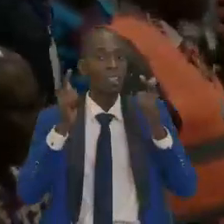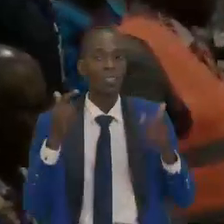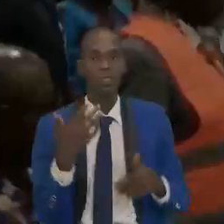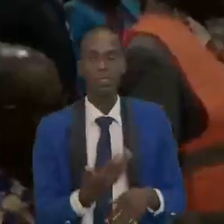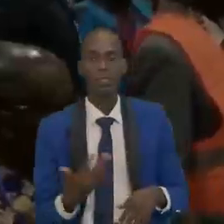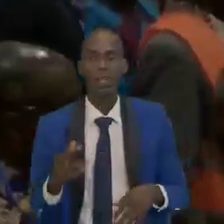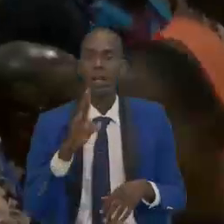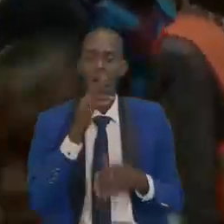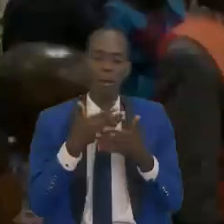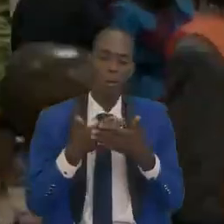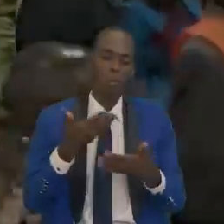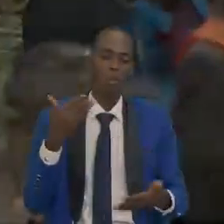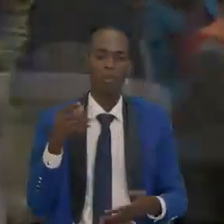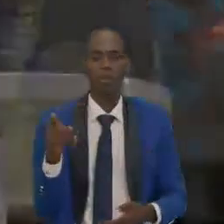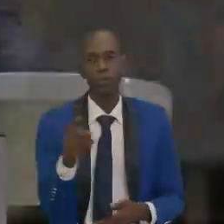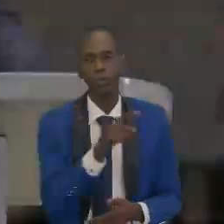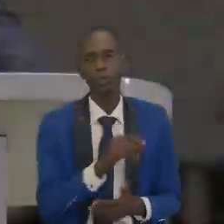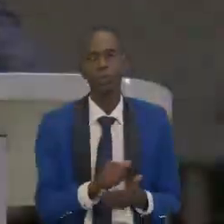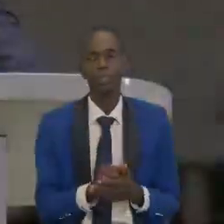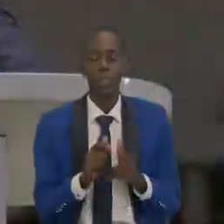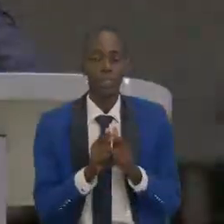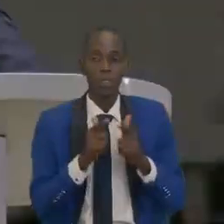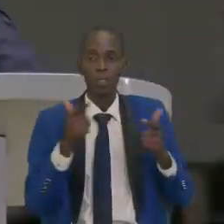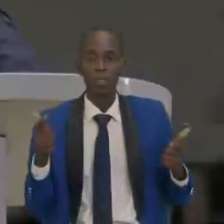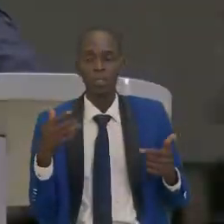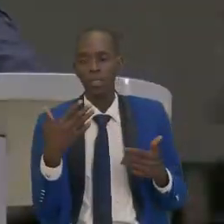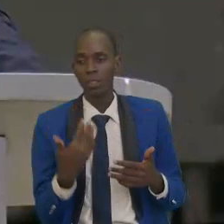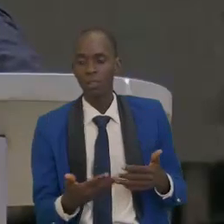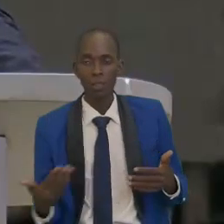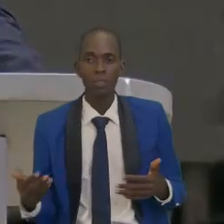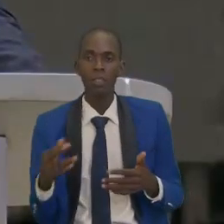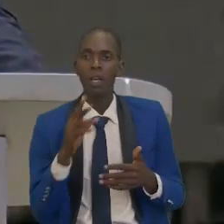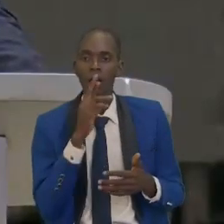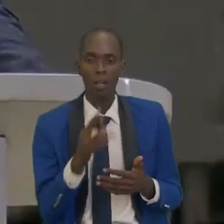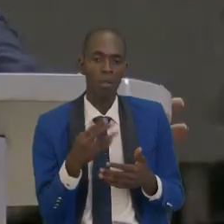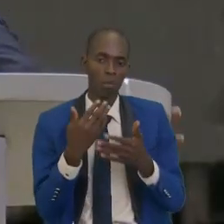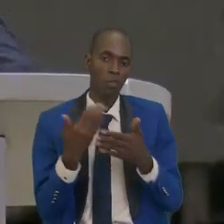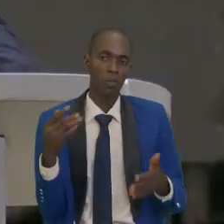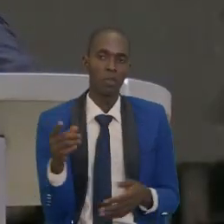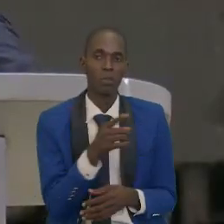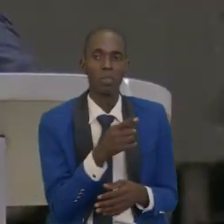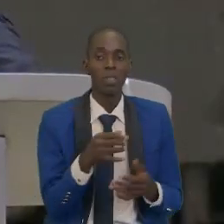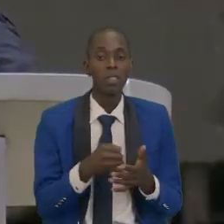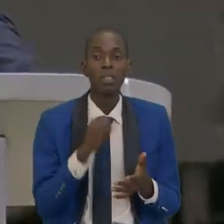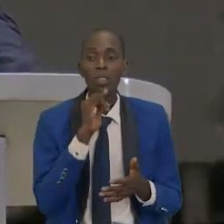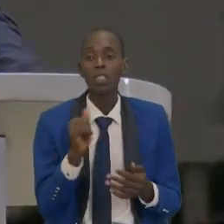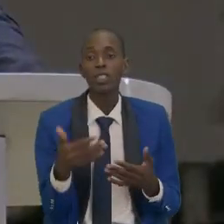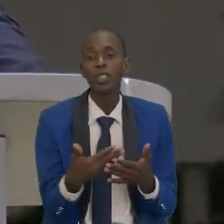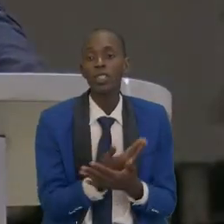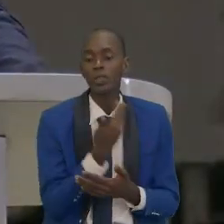you great strides are before you it's a new day